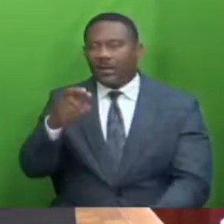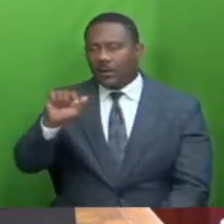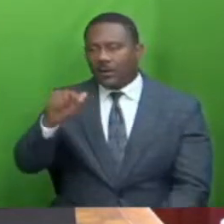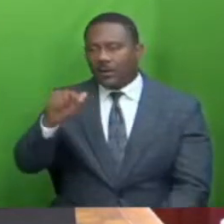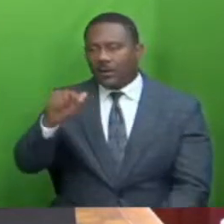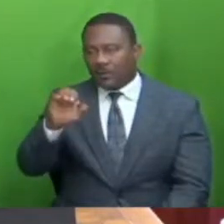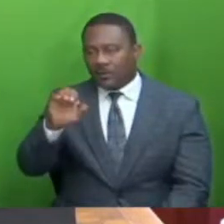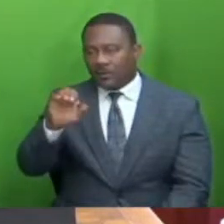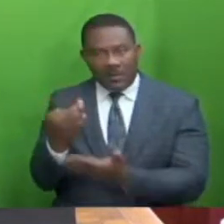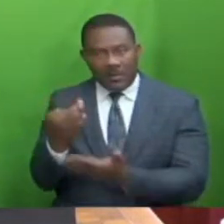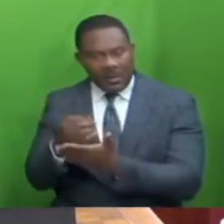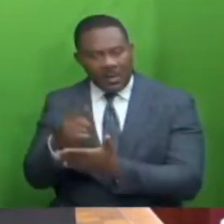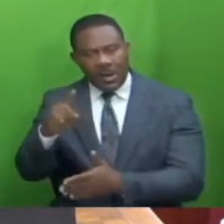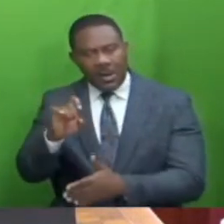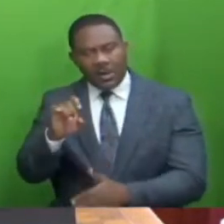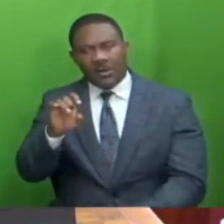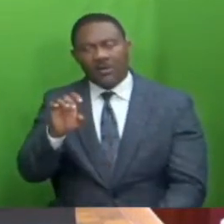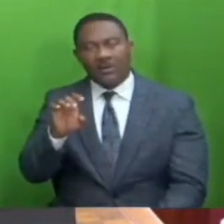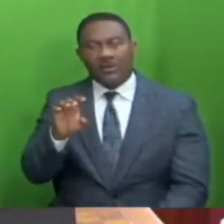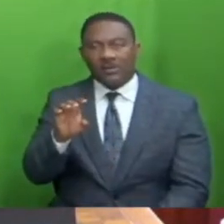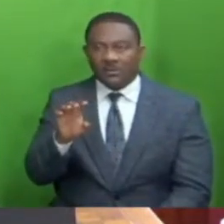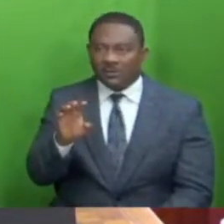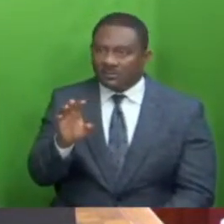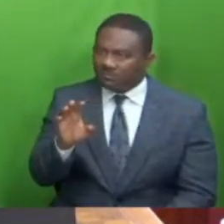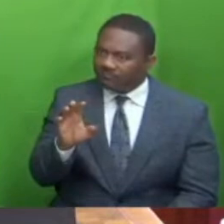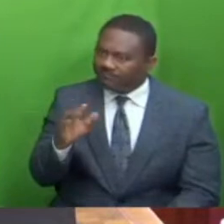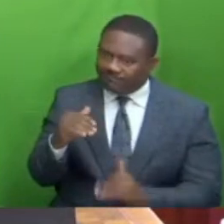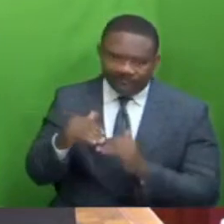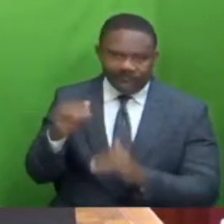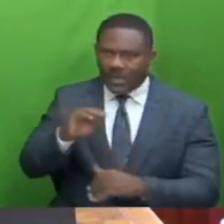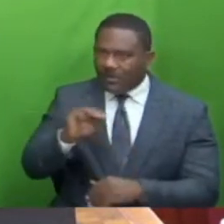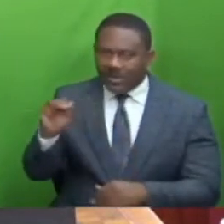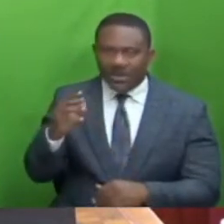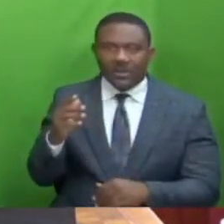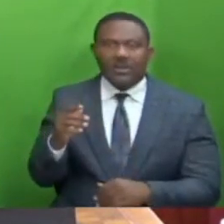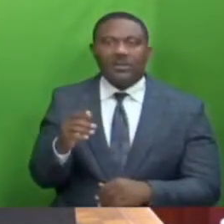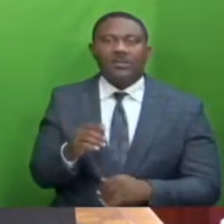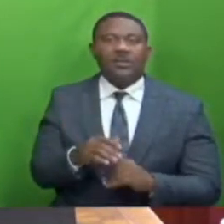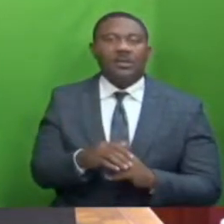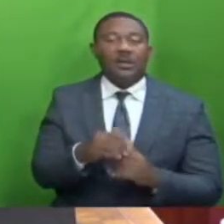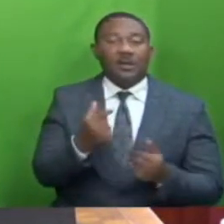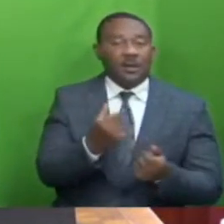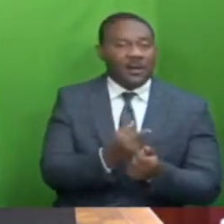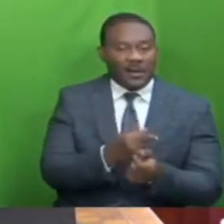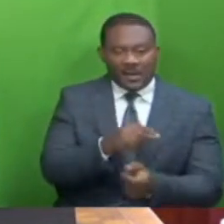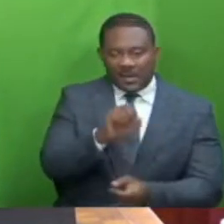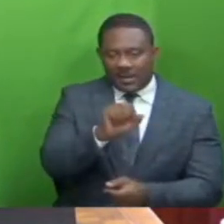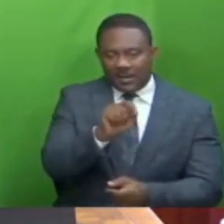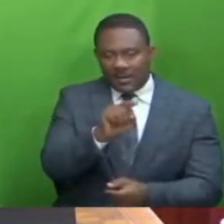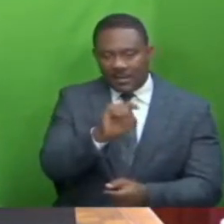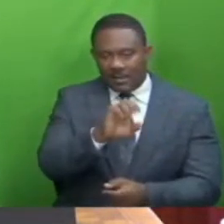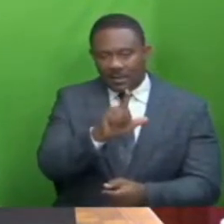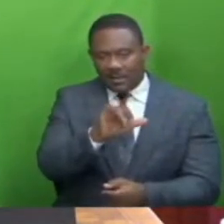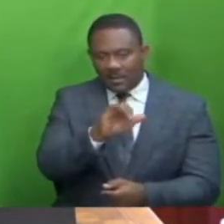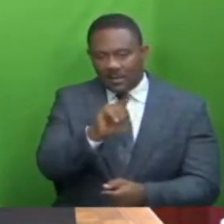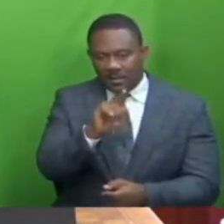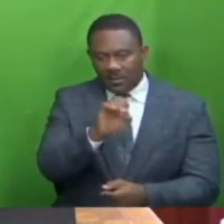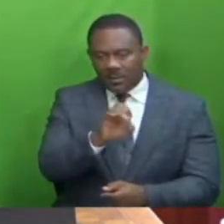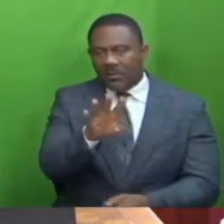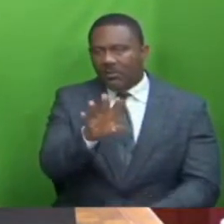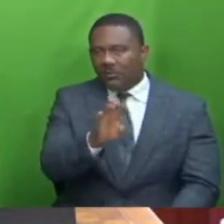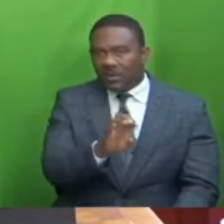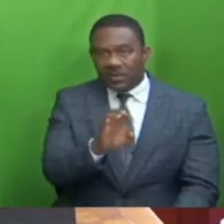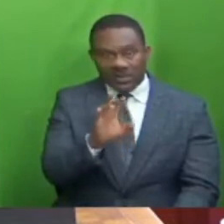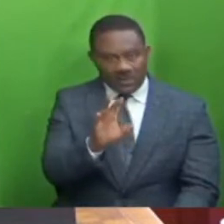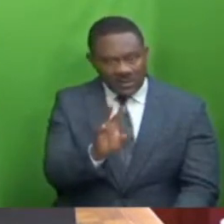million against $68 million in 2021, while the Ghana Stabilization Fund received $407.06